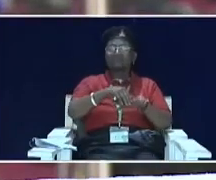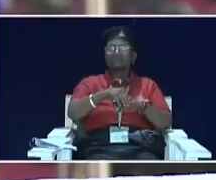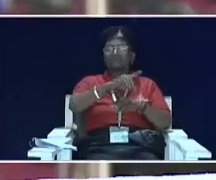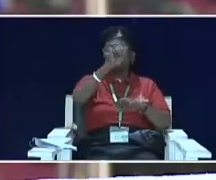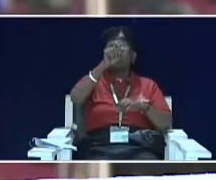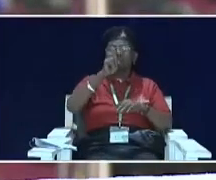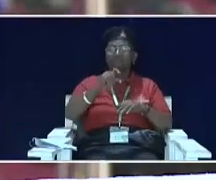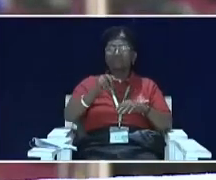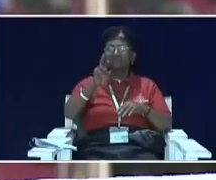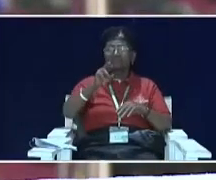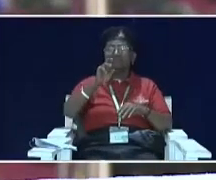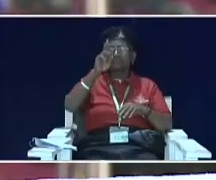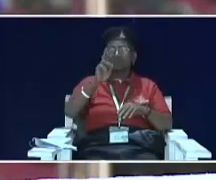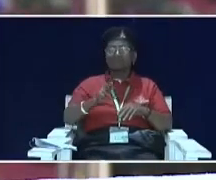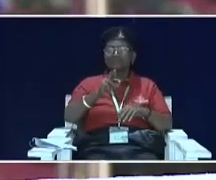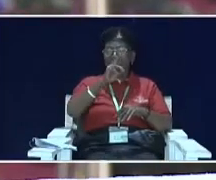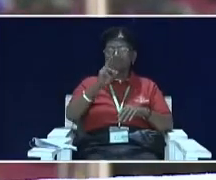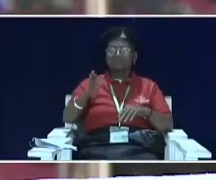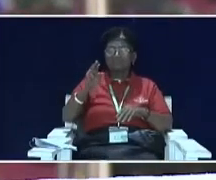Romans chapter 12, verse 1.